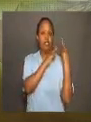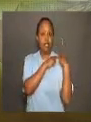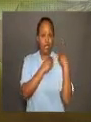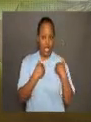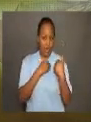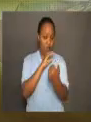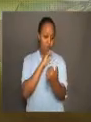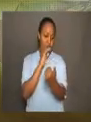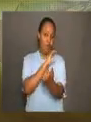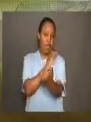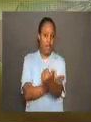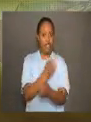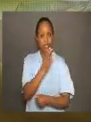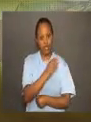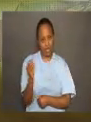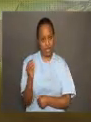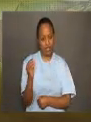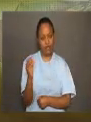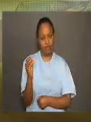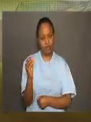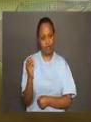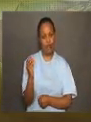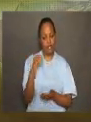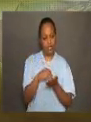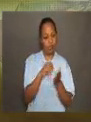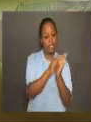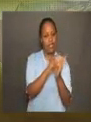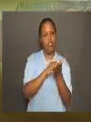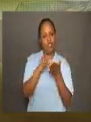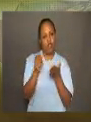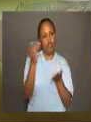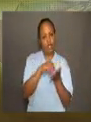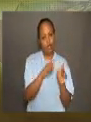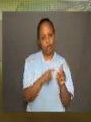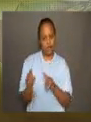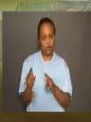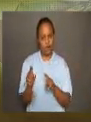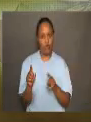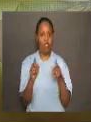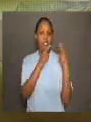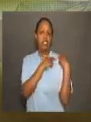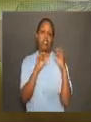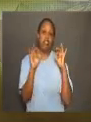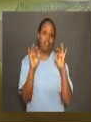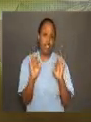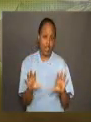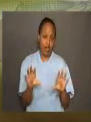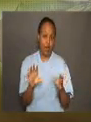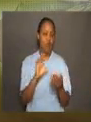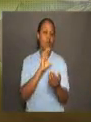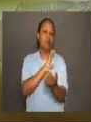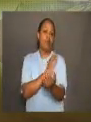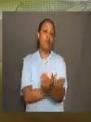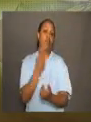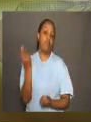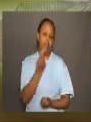power. Then, write down an example of power being exercised without